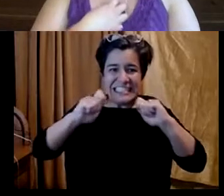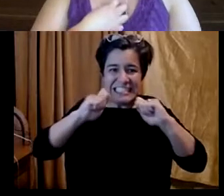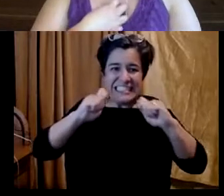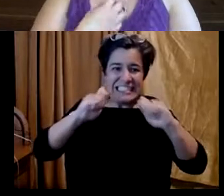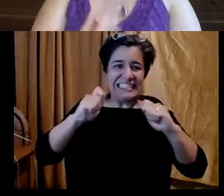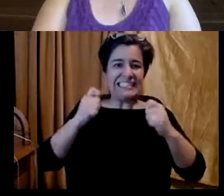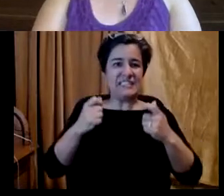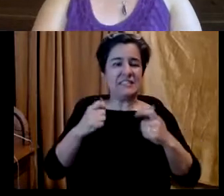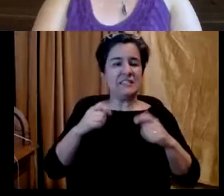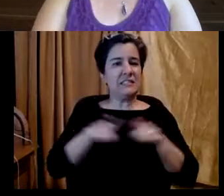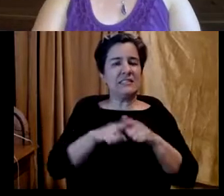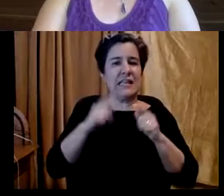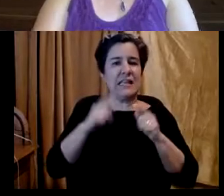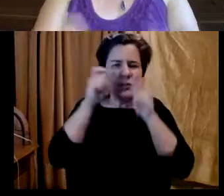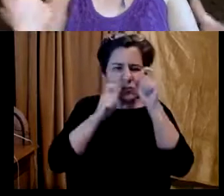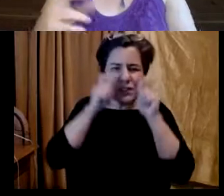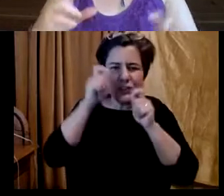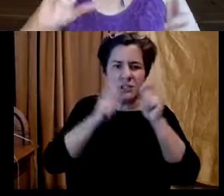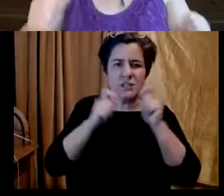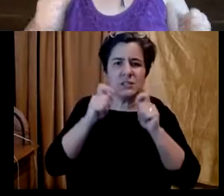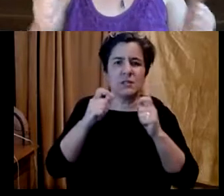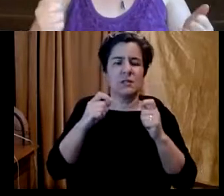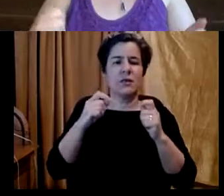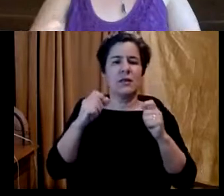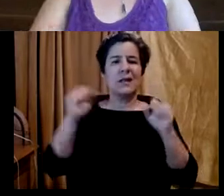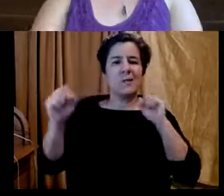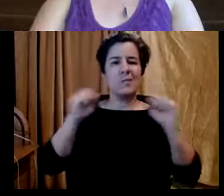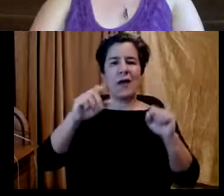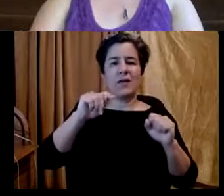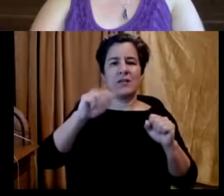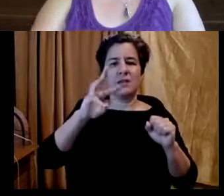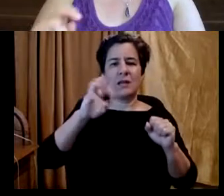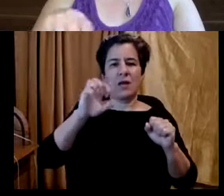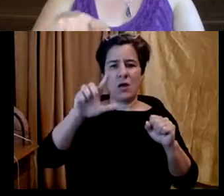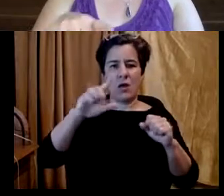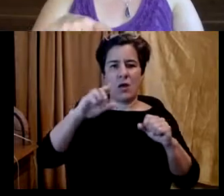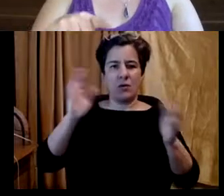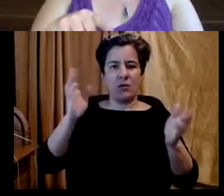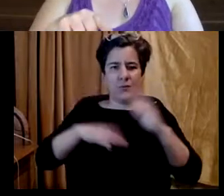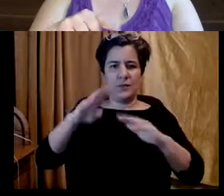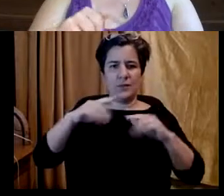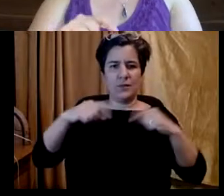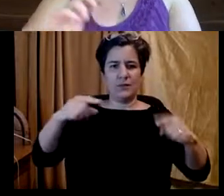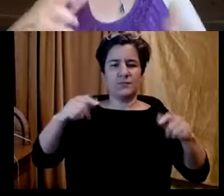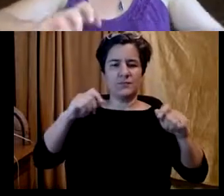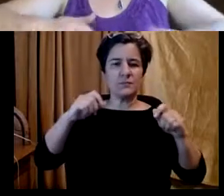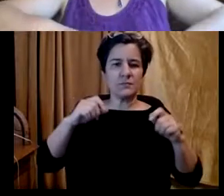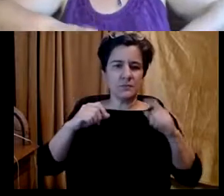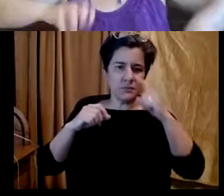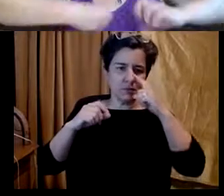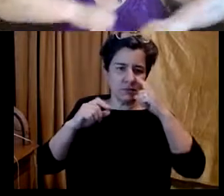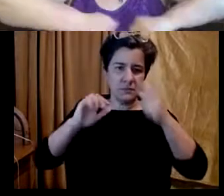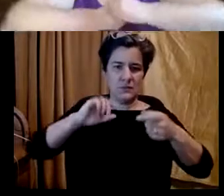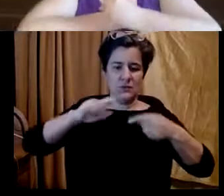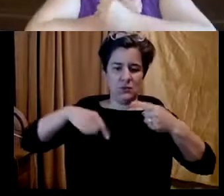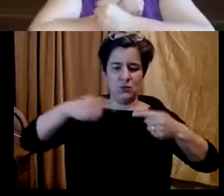similar expression. And then also there's a way of taking a bath towel, folding it and twisting it. And I also put stuff up on my website, but twisting it.